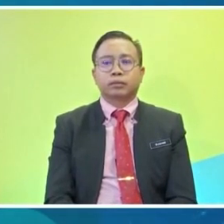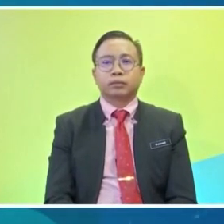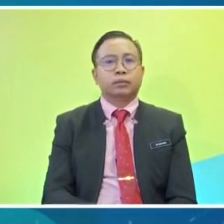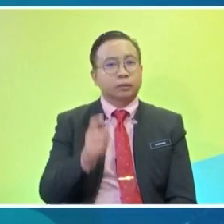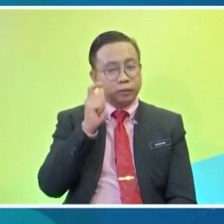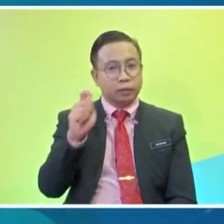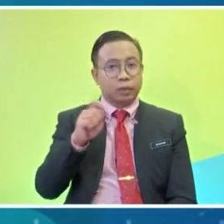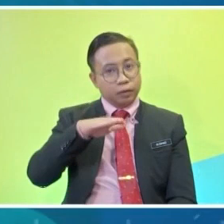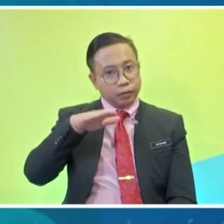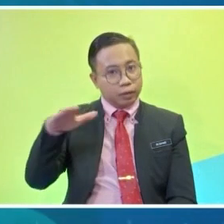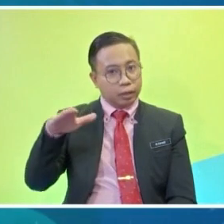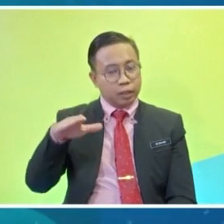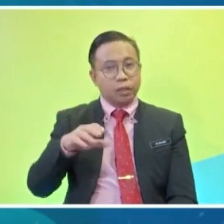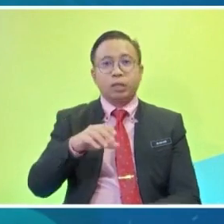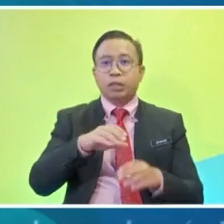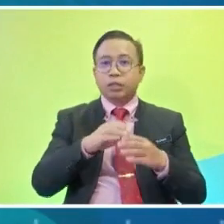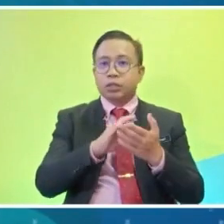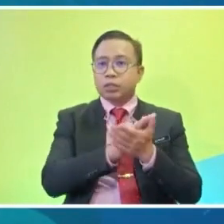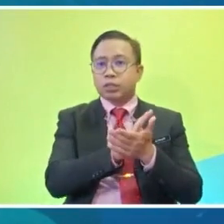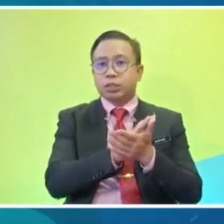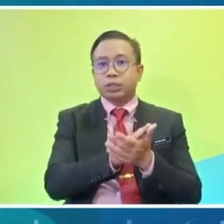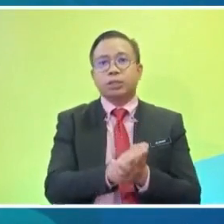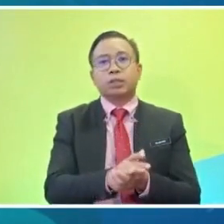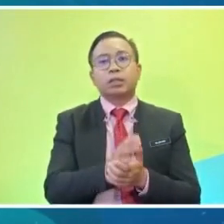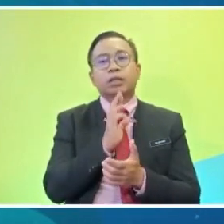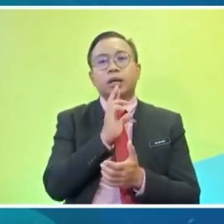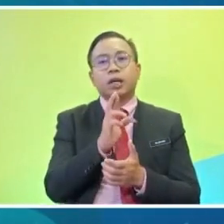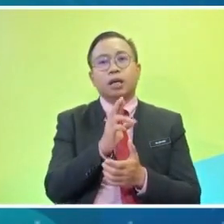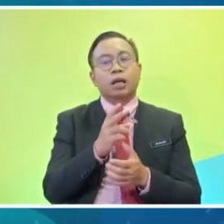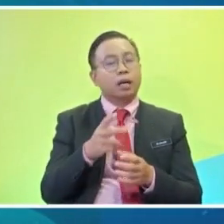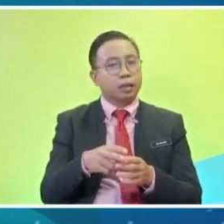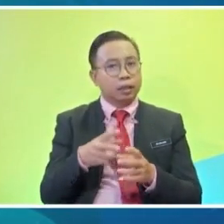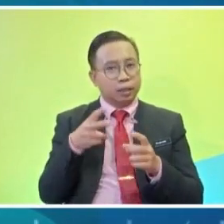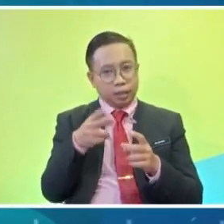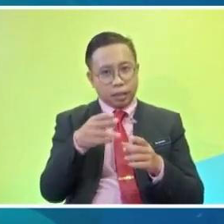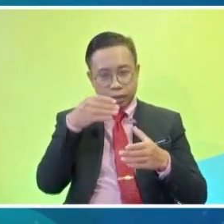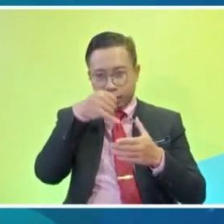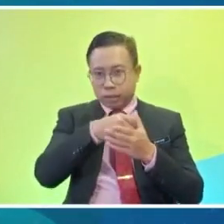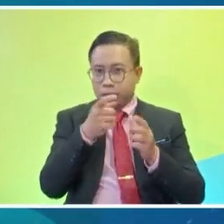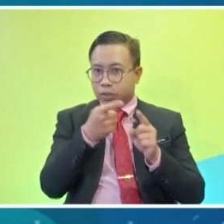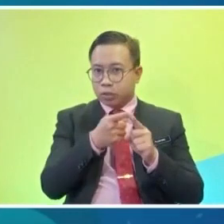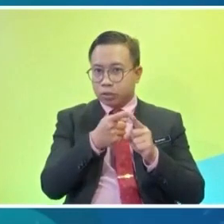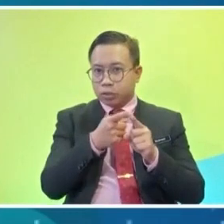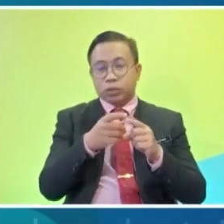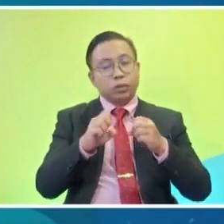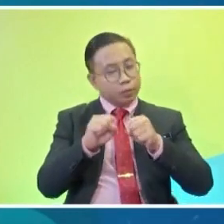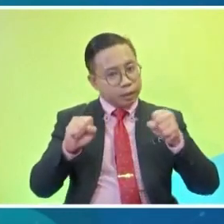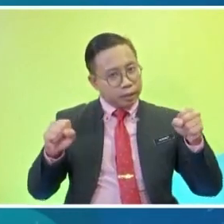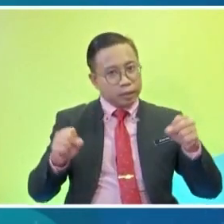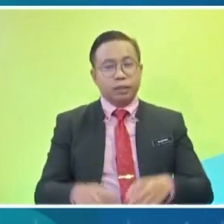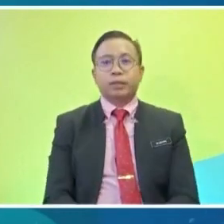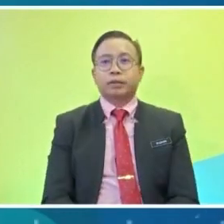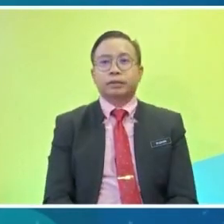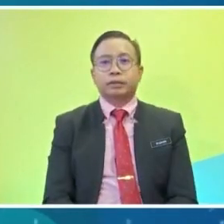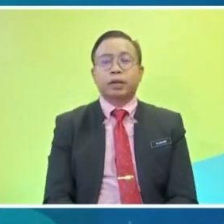The flat sheets are cut into spaghetti. Very good. Very good, Iris. Okay, so you have used the word